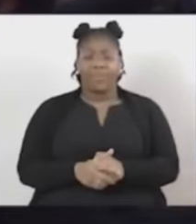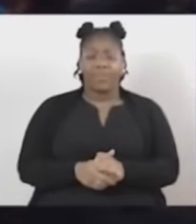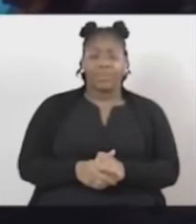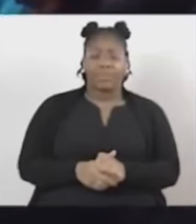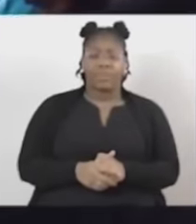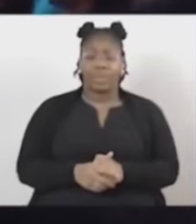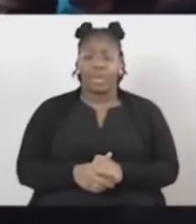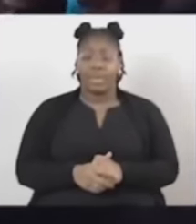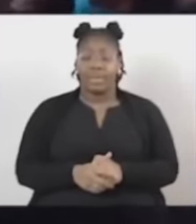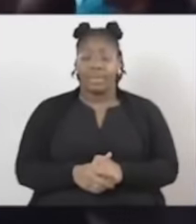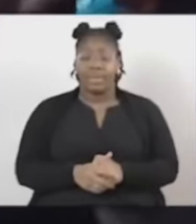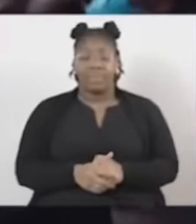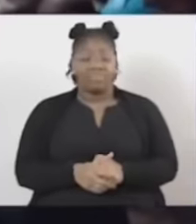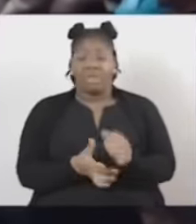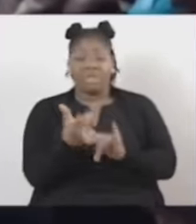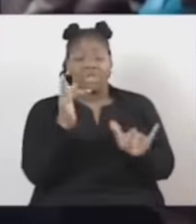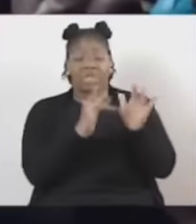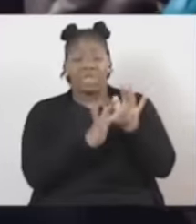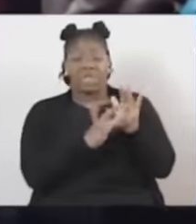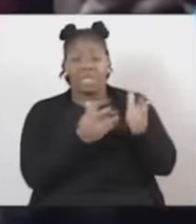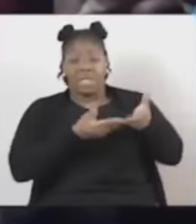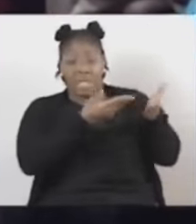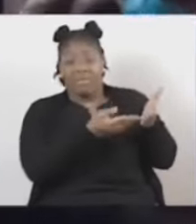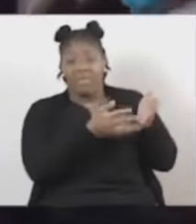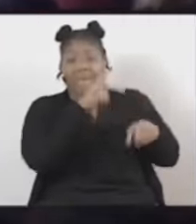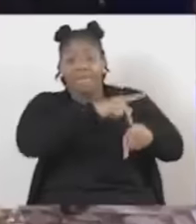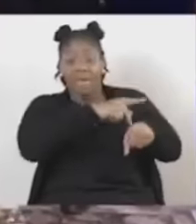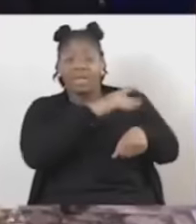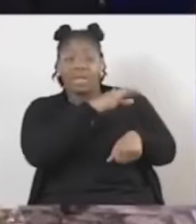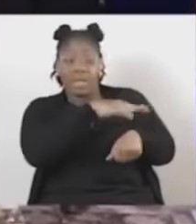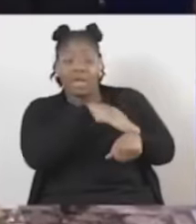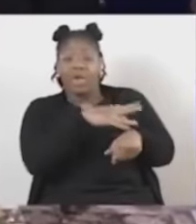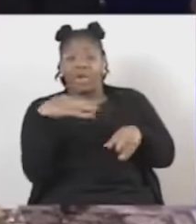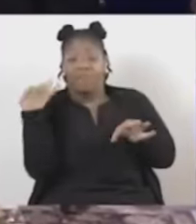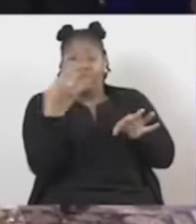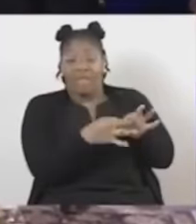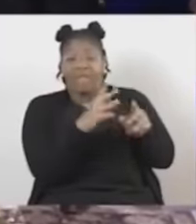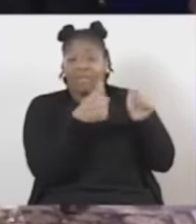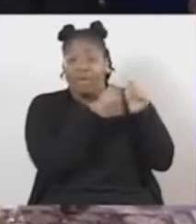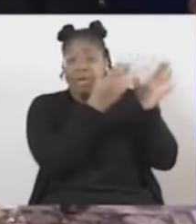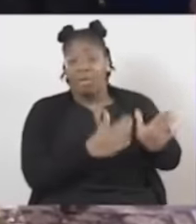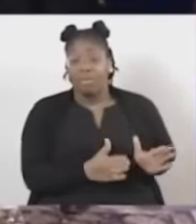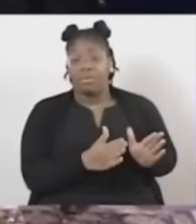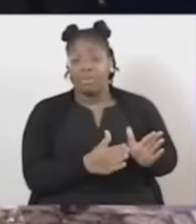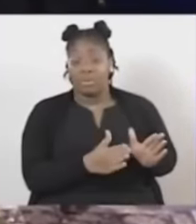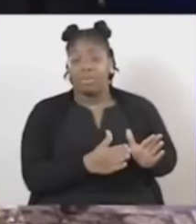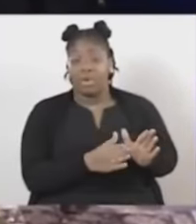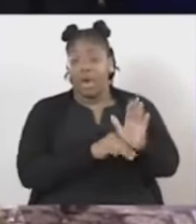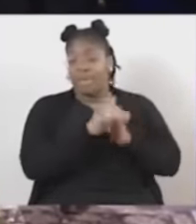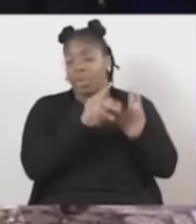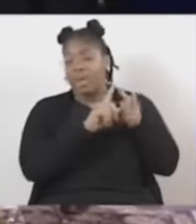This is all Jesus is offering Peter. Peter, you're a faithful disciple. You're a devoted follower. You're a